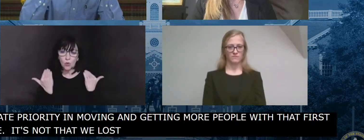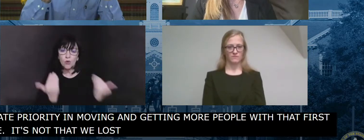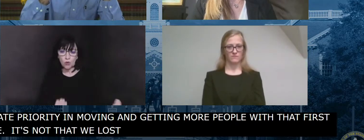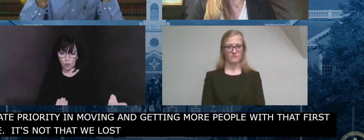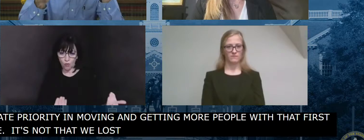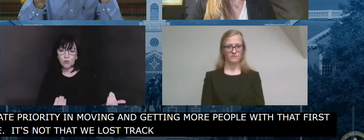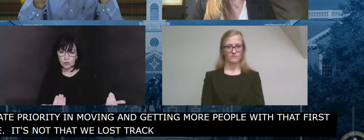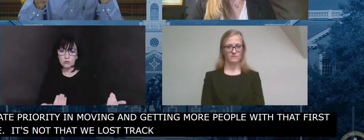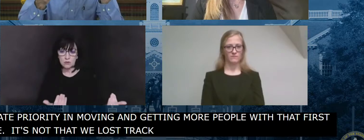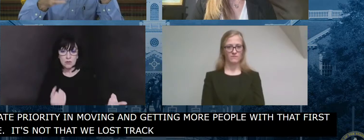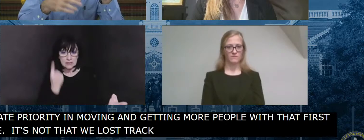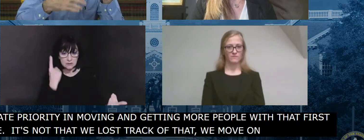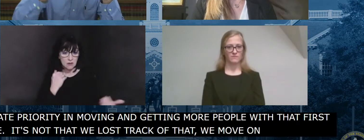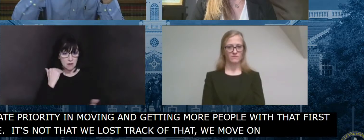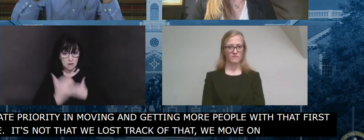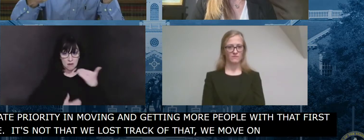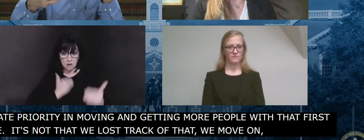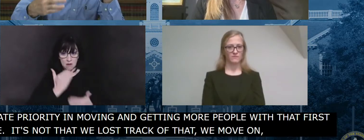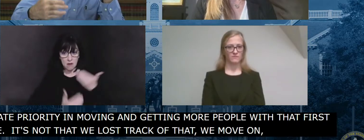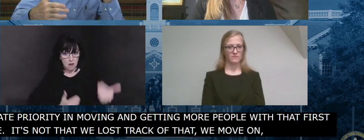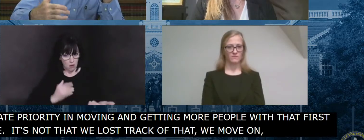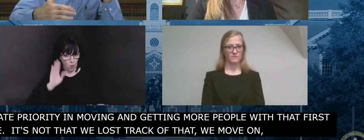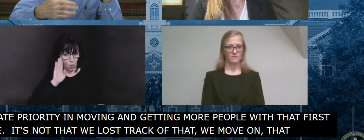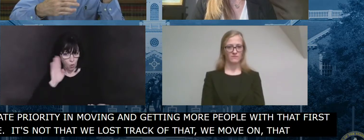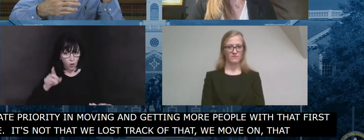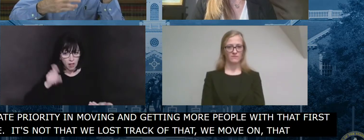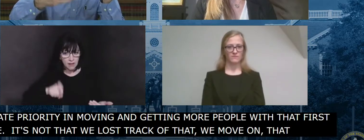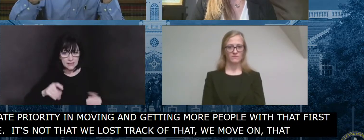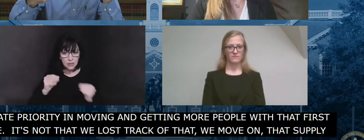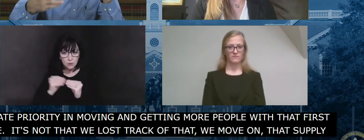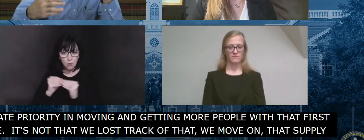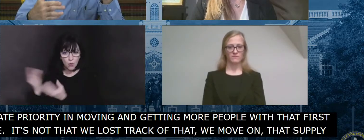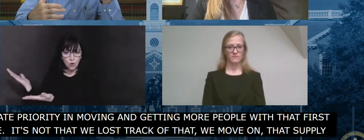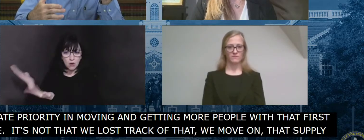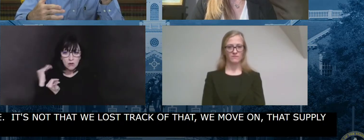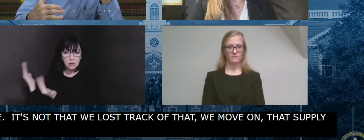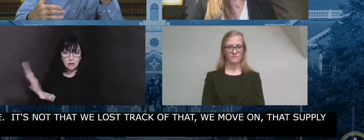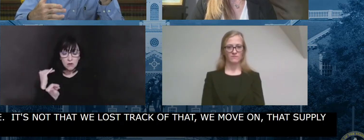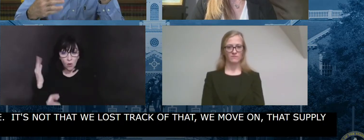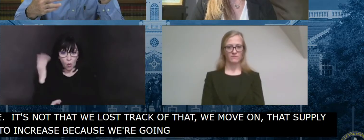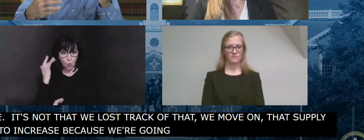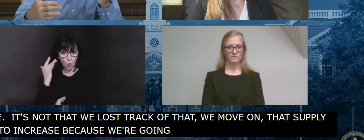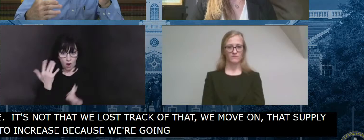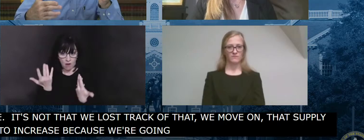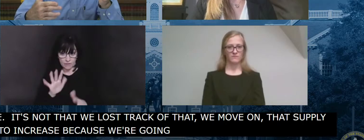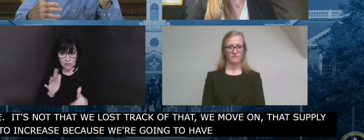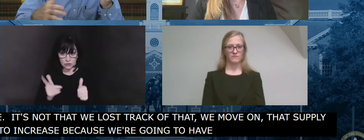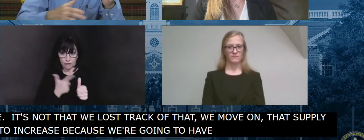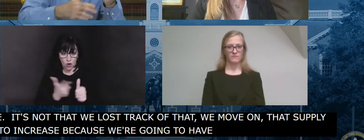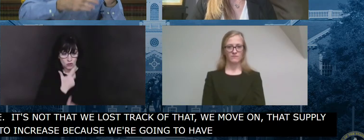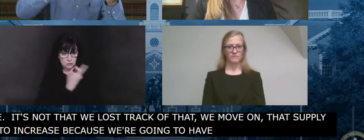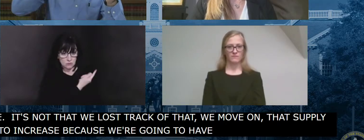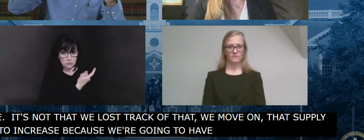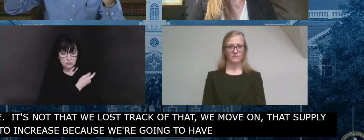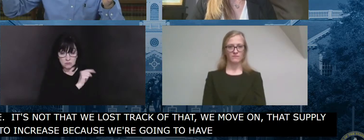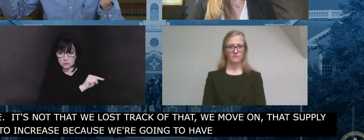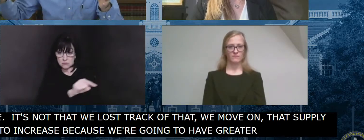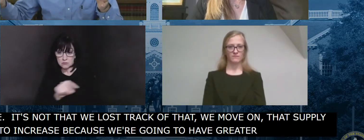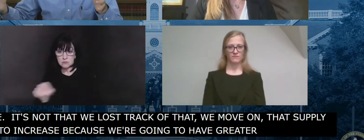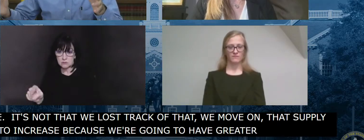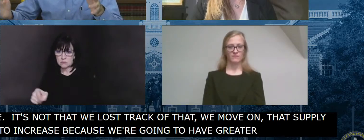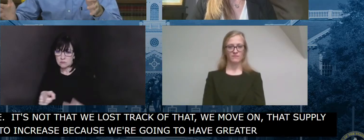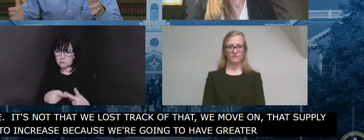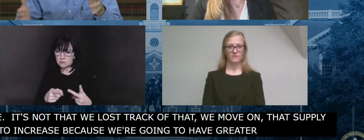has to increase, because we're going to have greater capacity to move people through getting their first dose. And then we're going to have